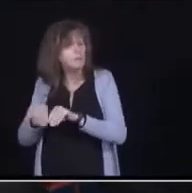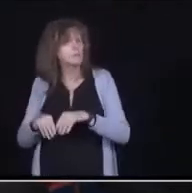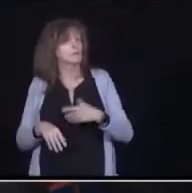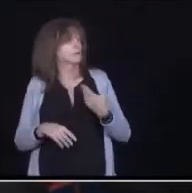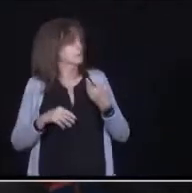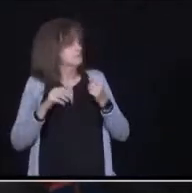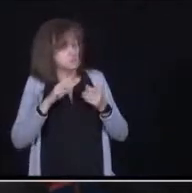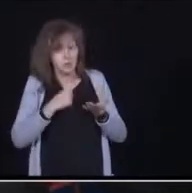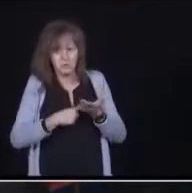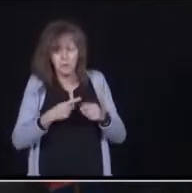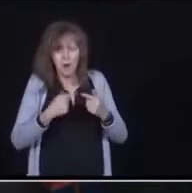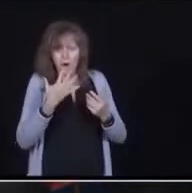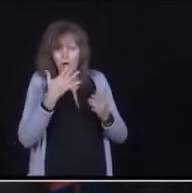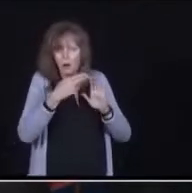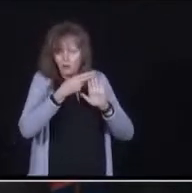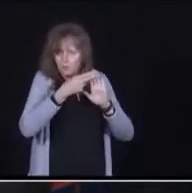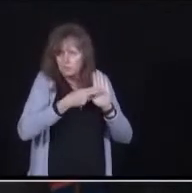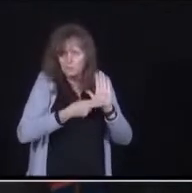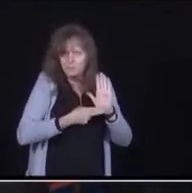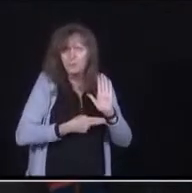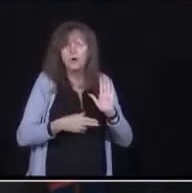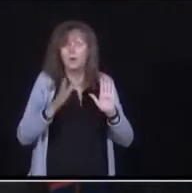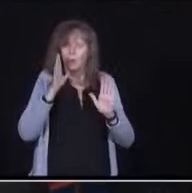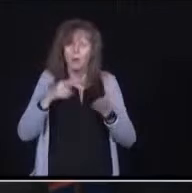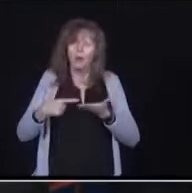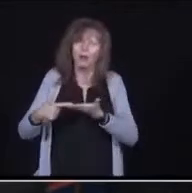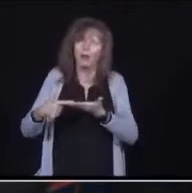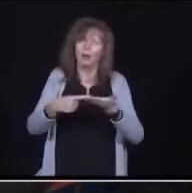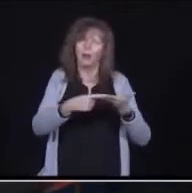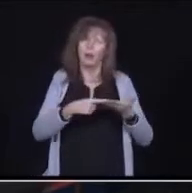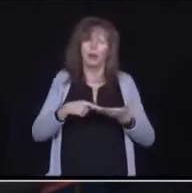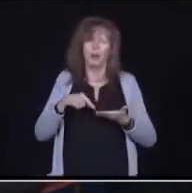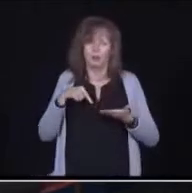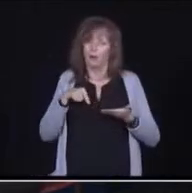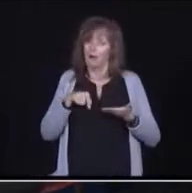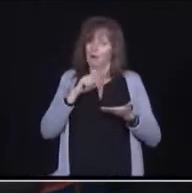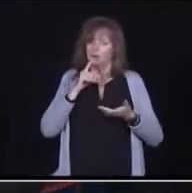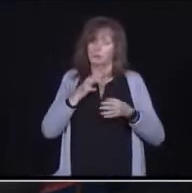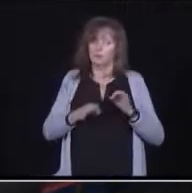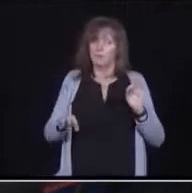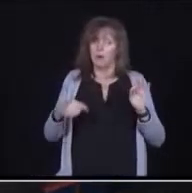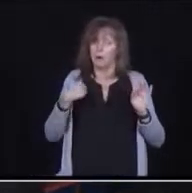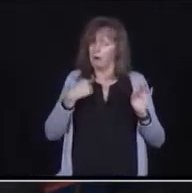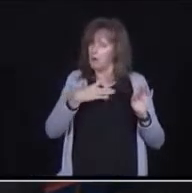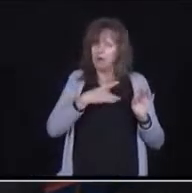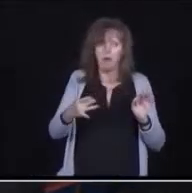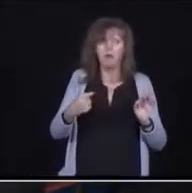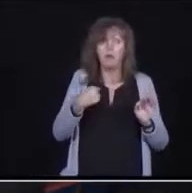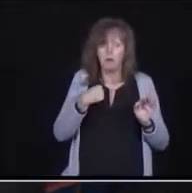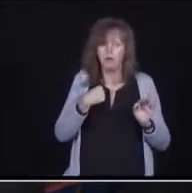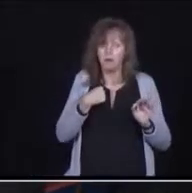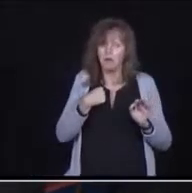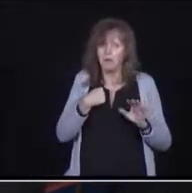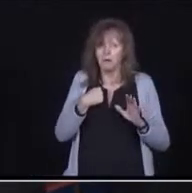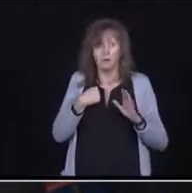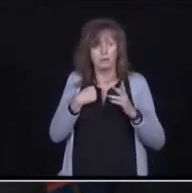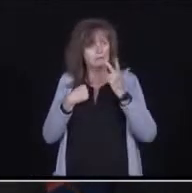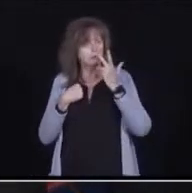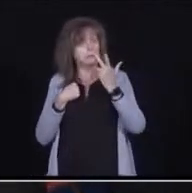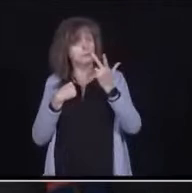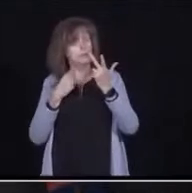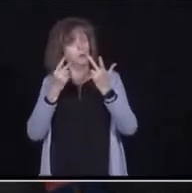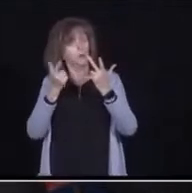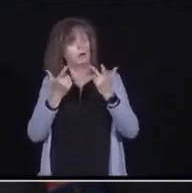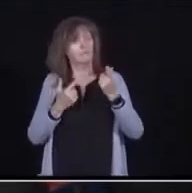coding certain areas. But it's simple. I love the question because it's very simple. People can tell as soon as you see it, red, green,